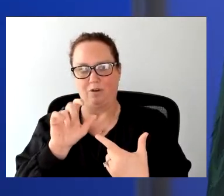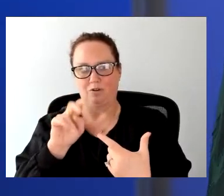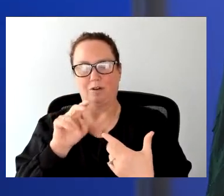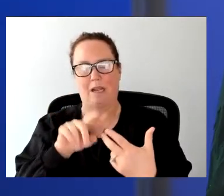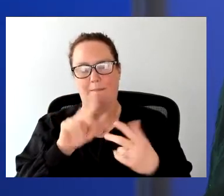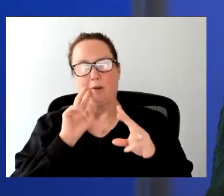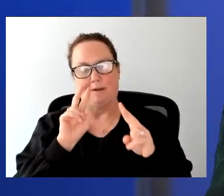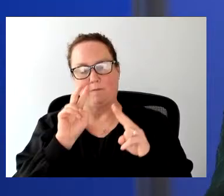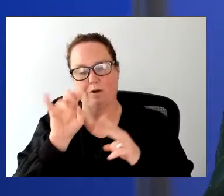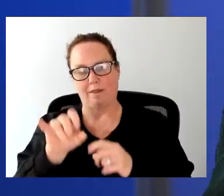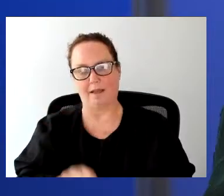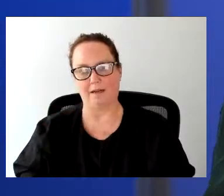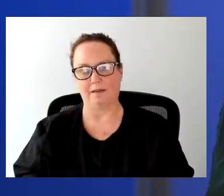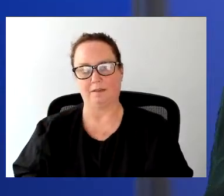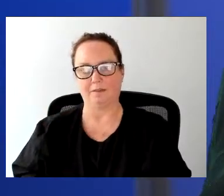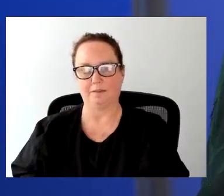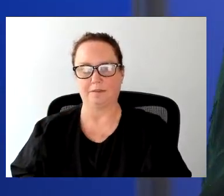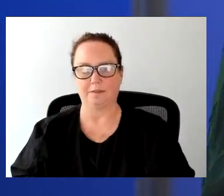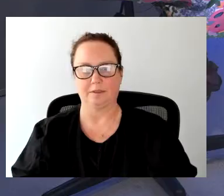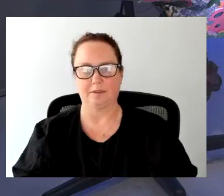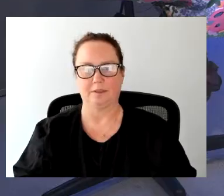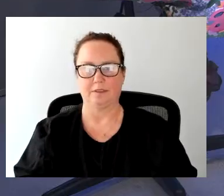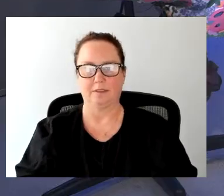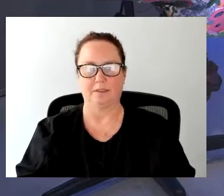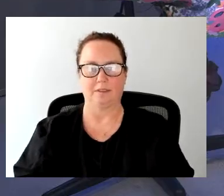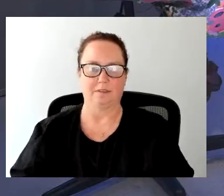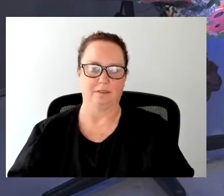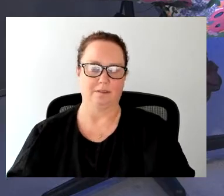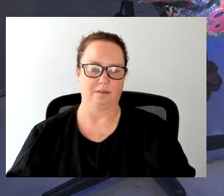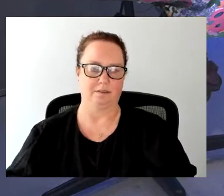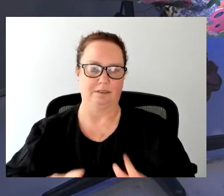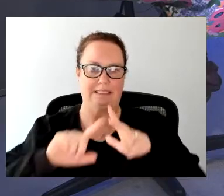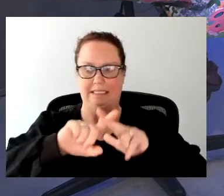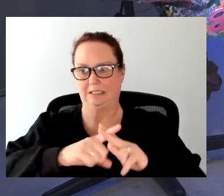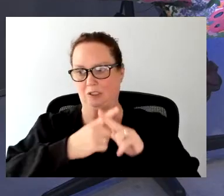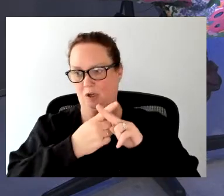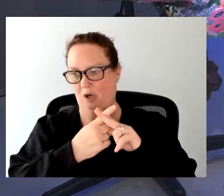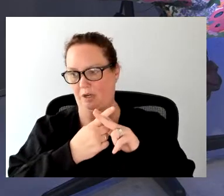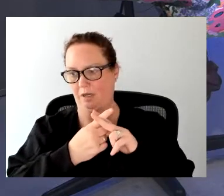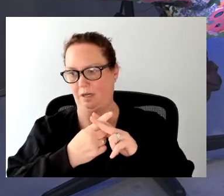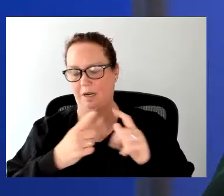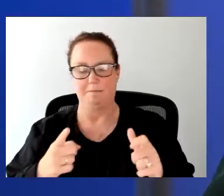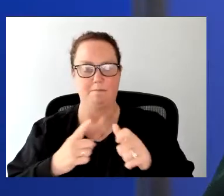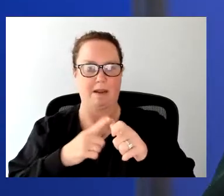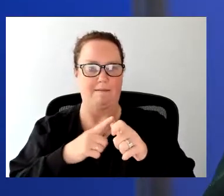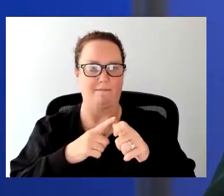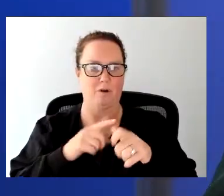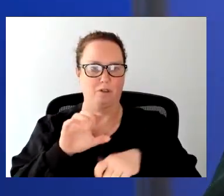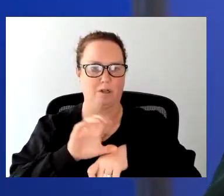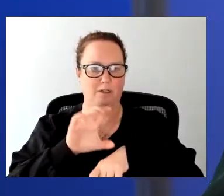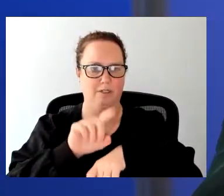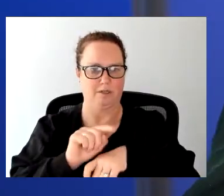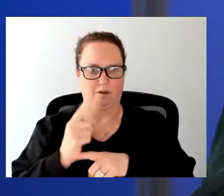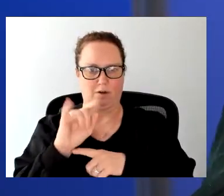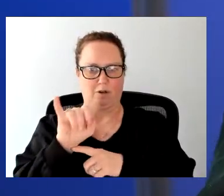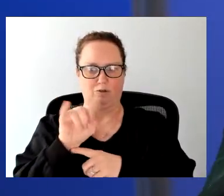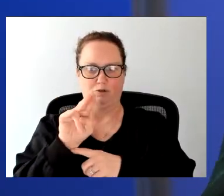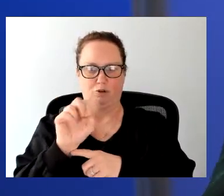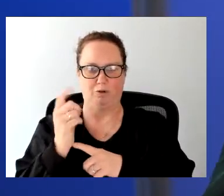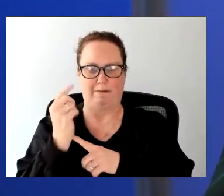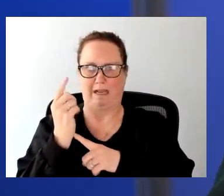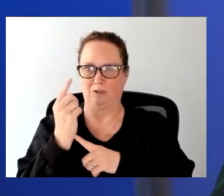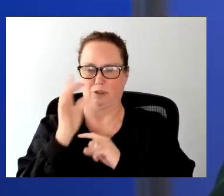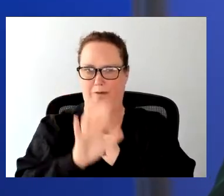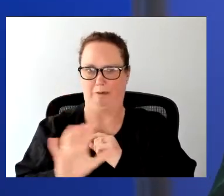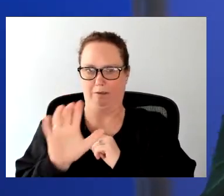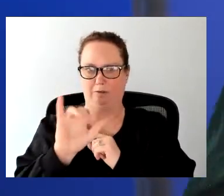to the most. To get started, my first consultation, I believe, was June of last year or something. That